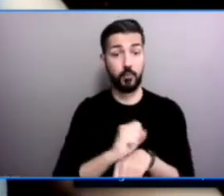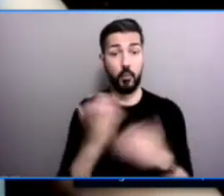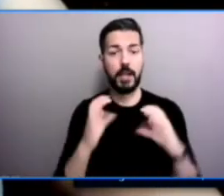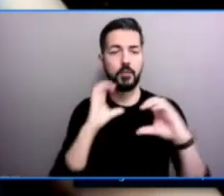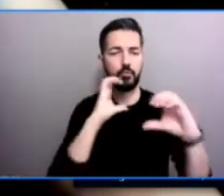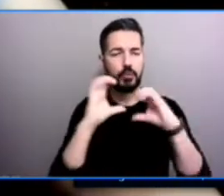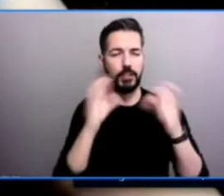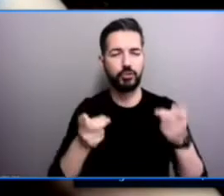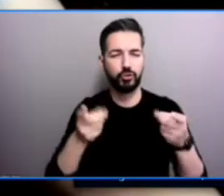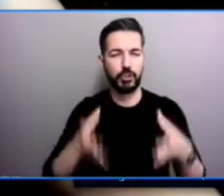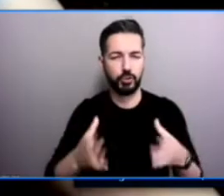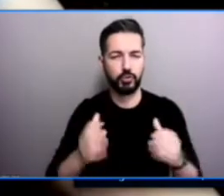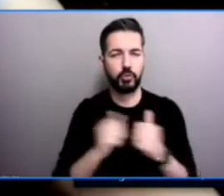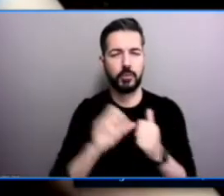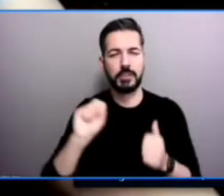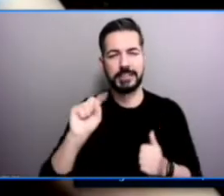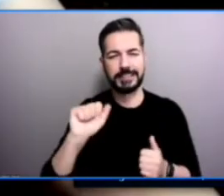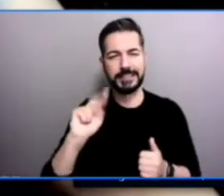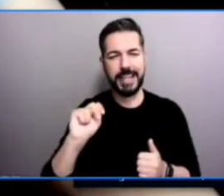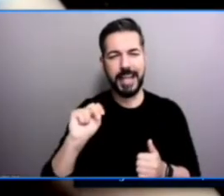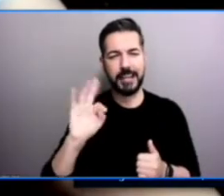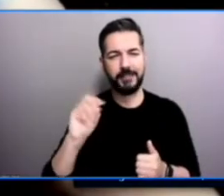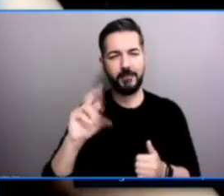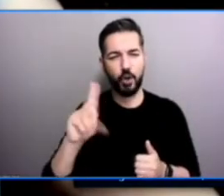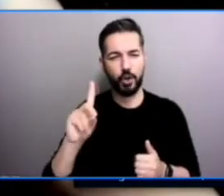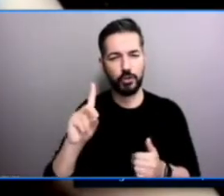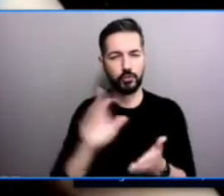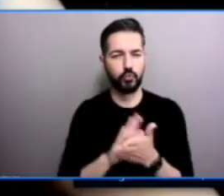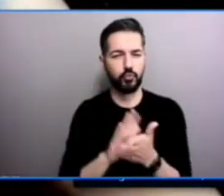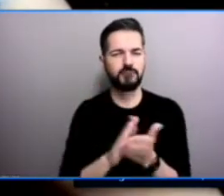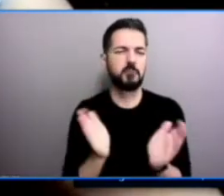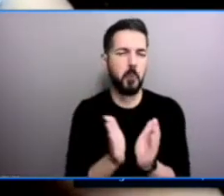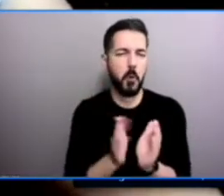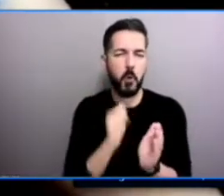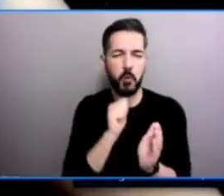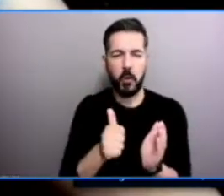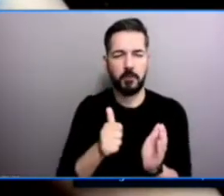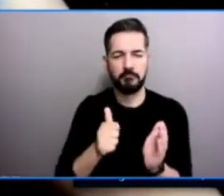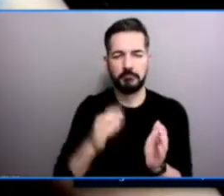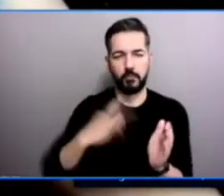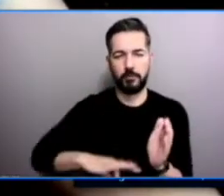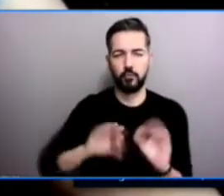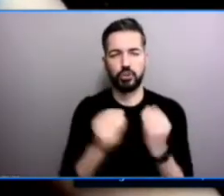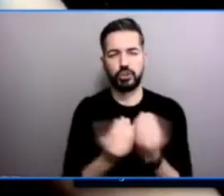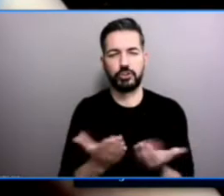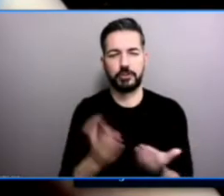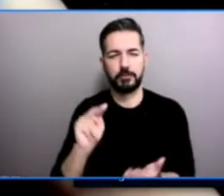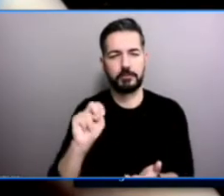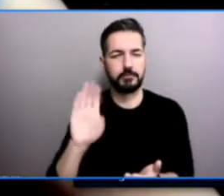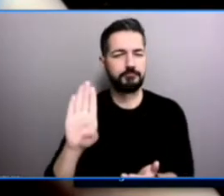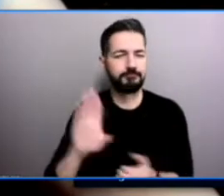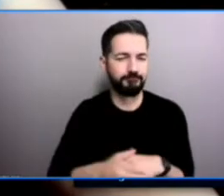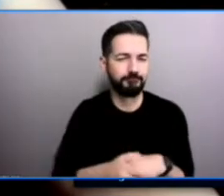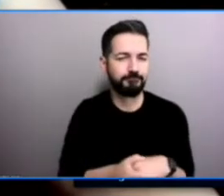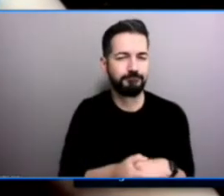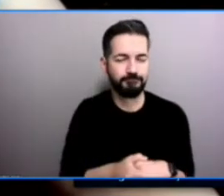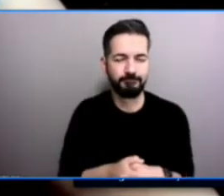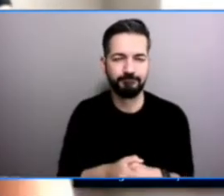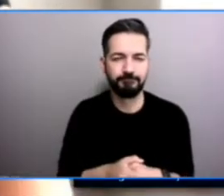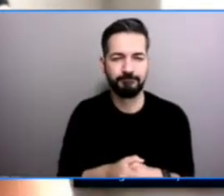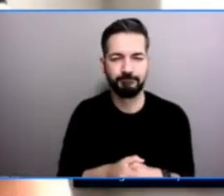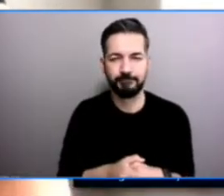us to have access to the things that we need to survive, not only survive, but be well and thrive. And I carry that commitment